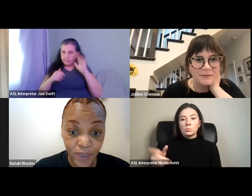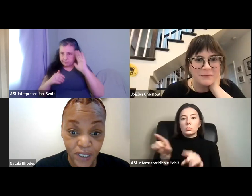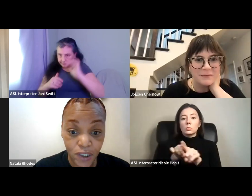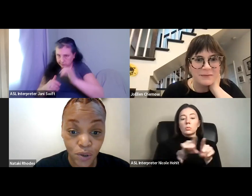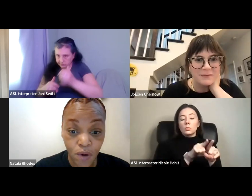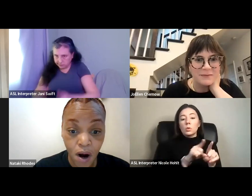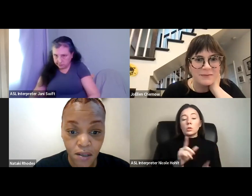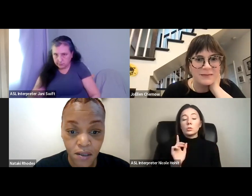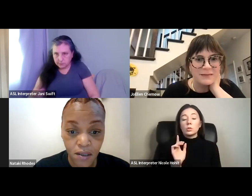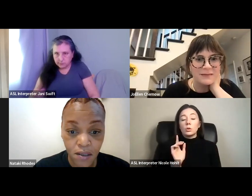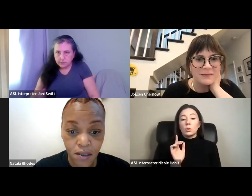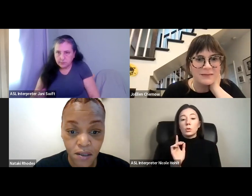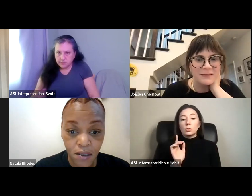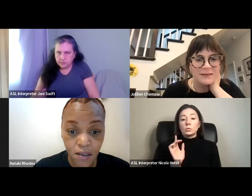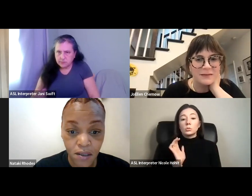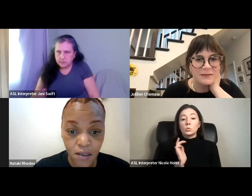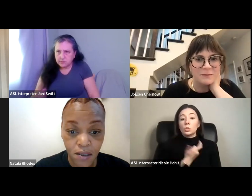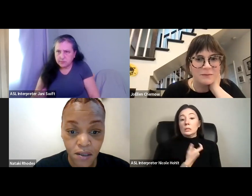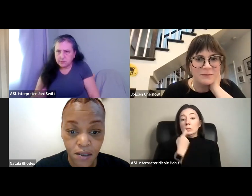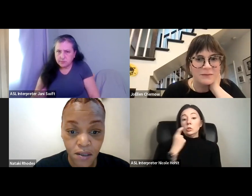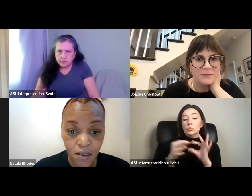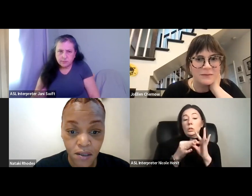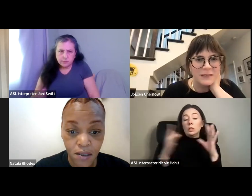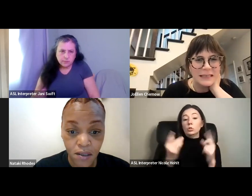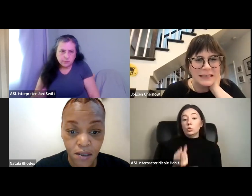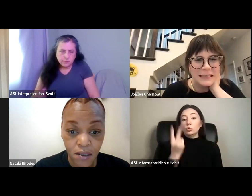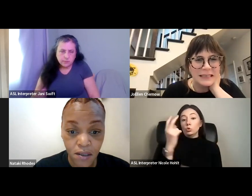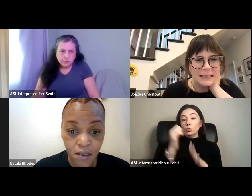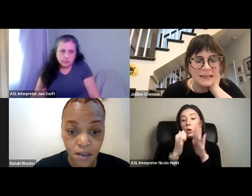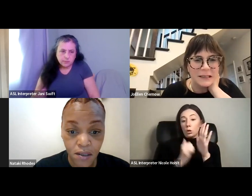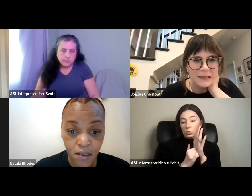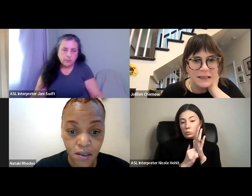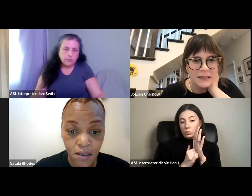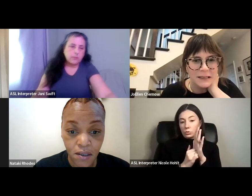coming in that we just released 2 articles